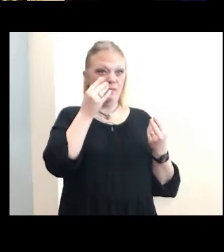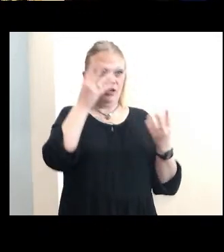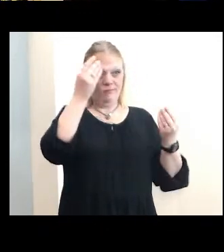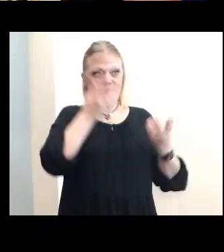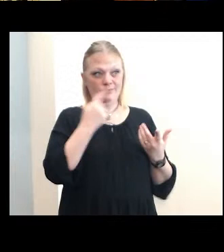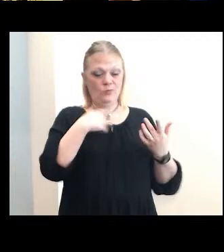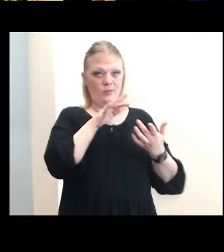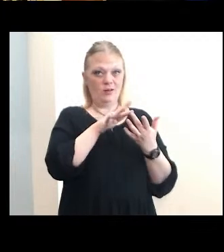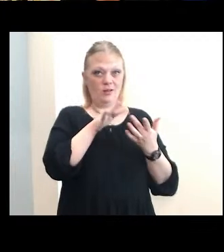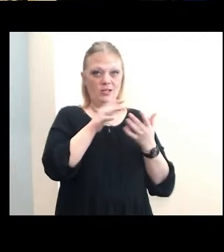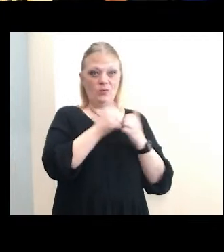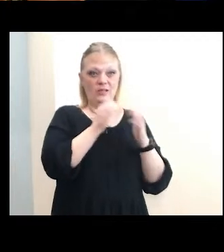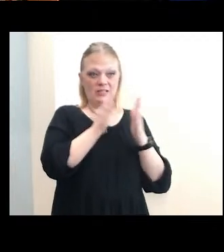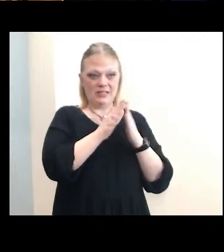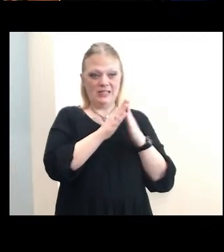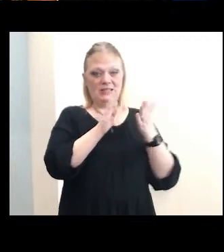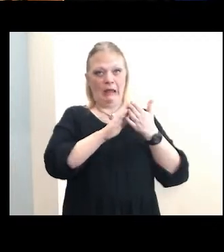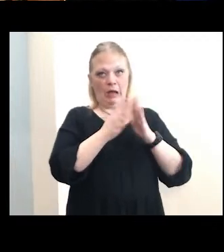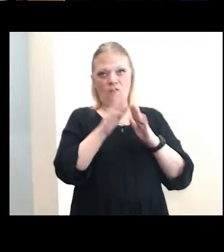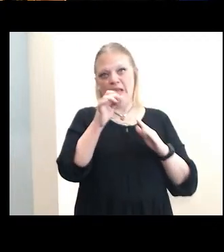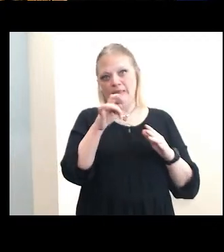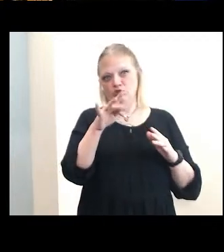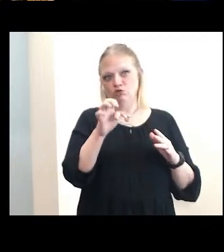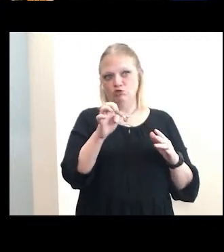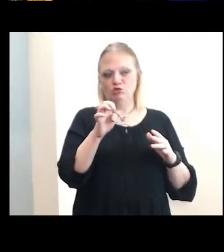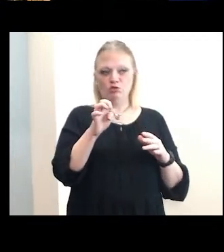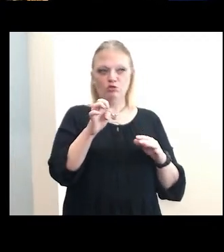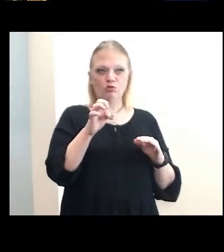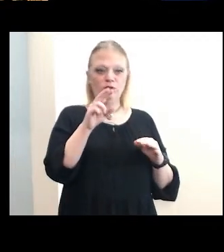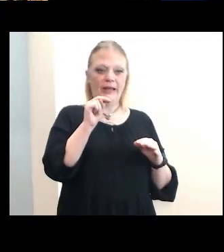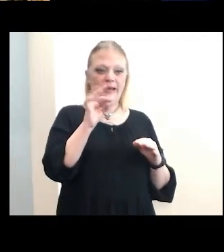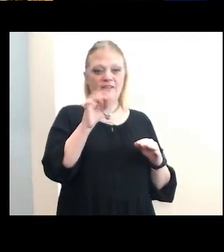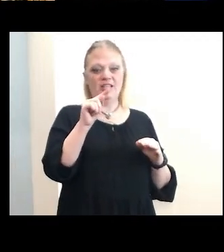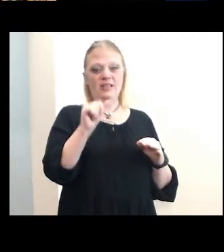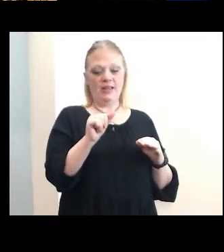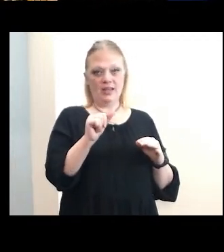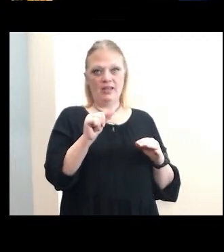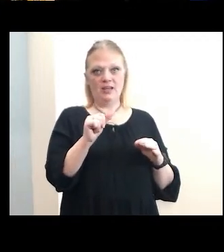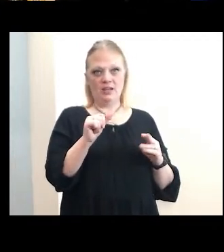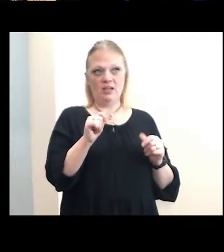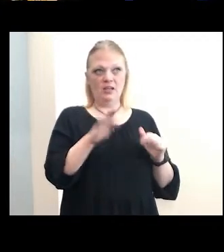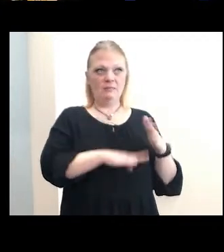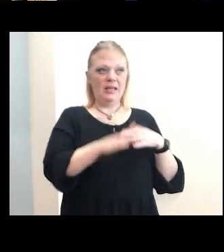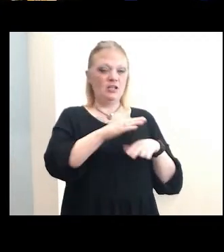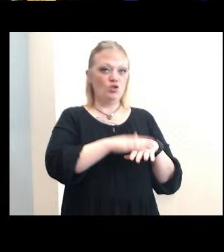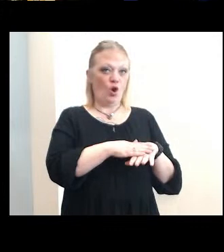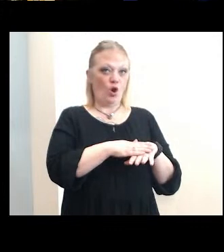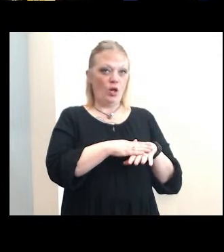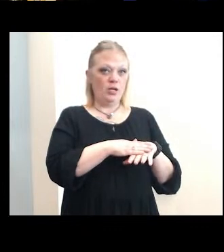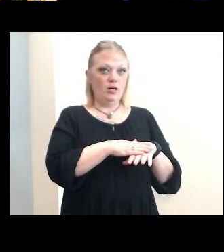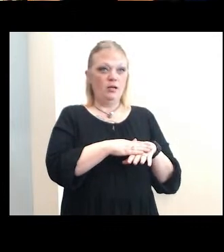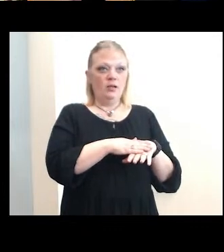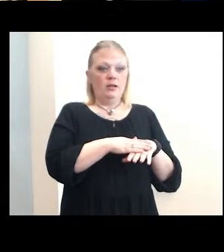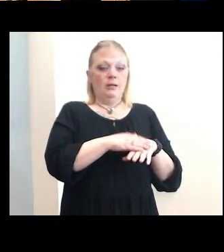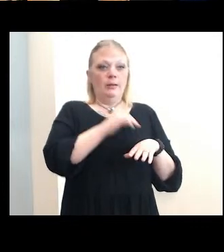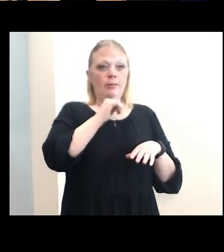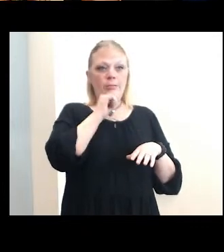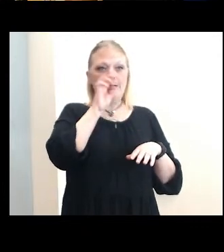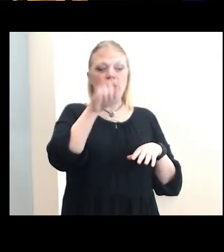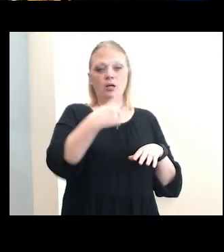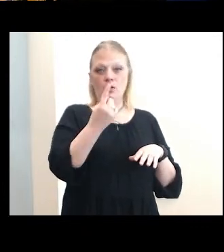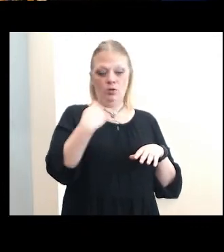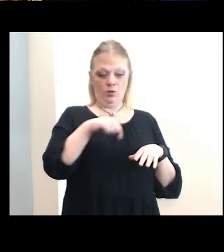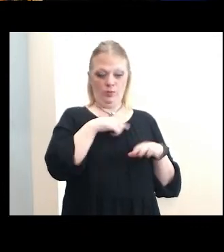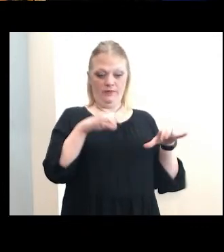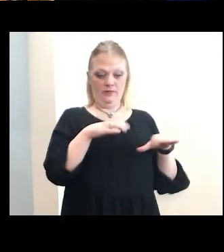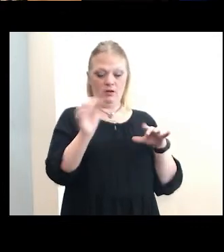been in contact with the cities, the towns, the villages, and the NFTA, based on not only what we've done, but